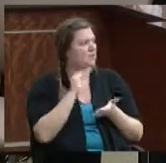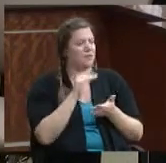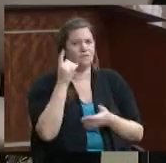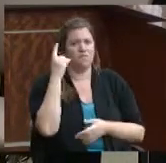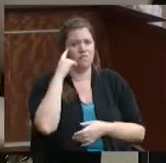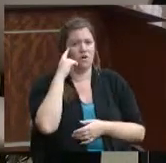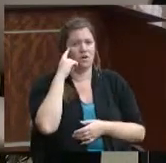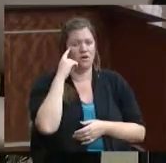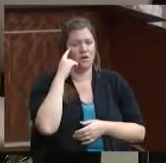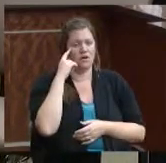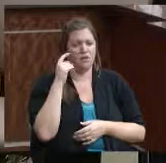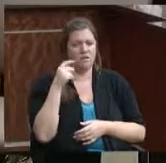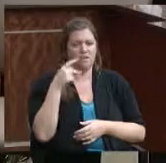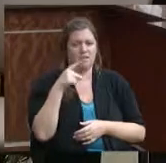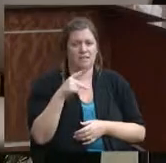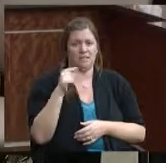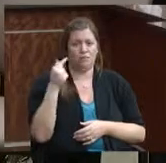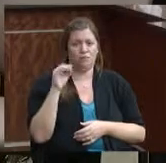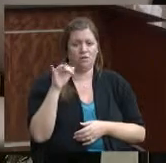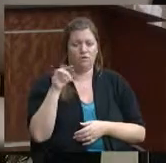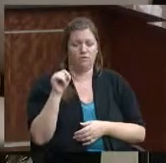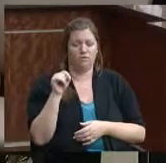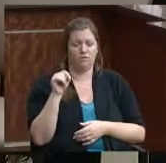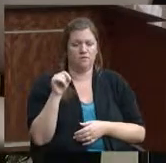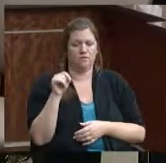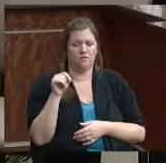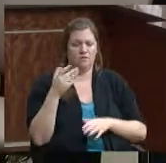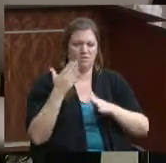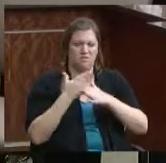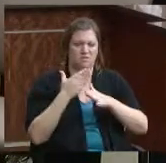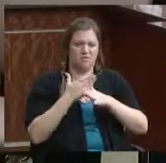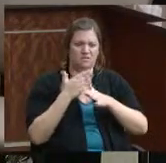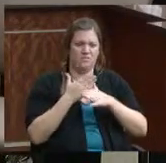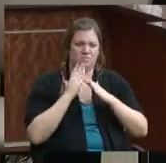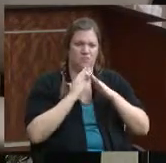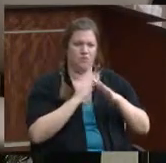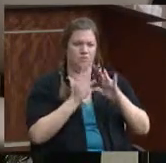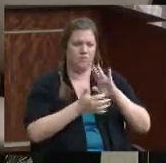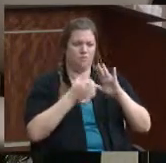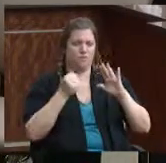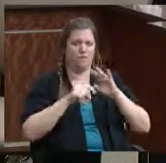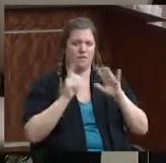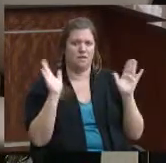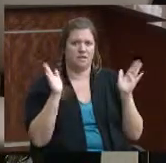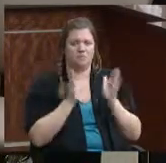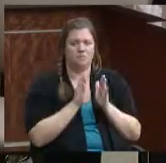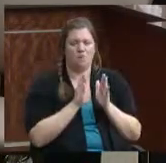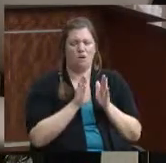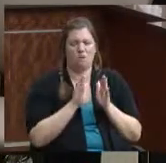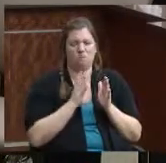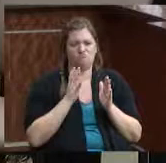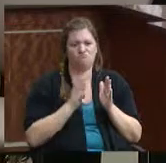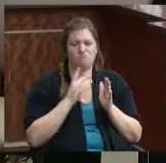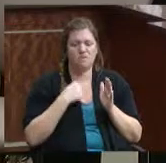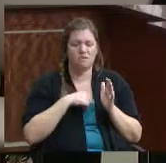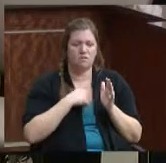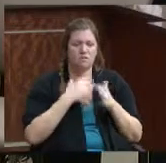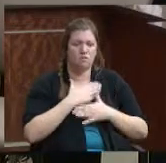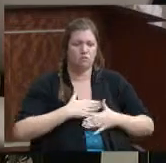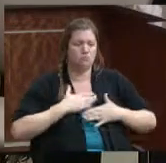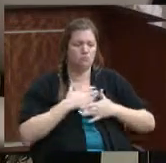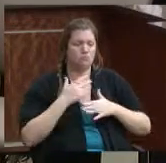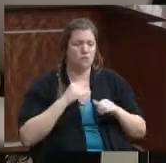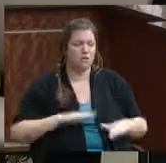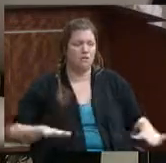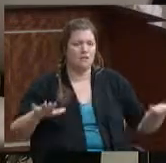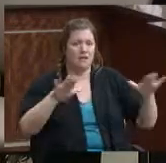thought, the Patuxent Greens Golf Course would seek to interrupt and quite possibly remove that small luxury that we enjoy as neighbors and